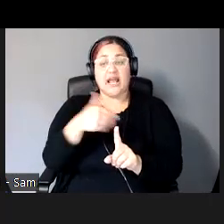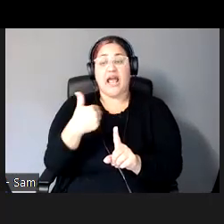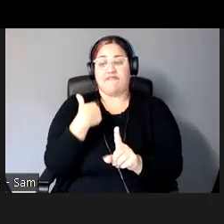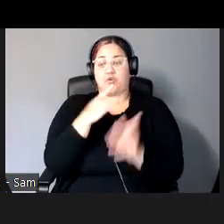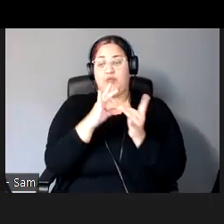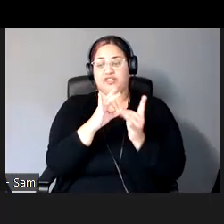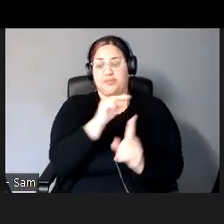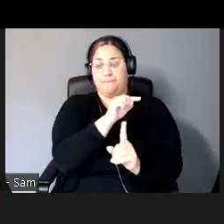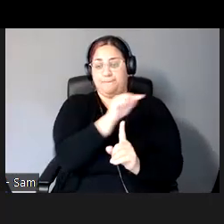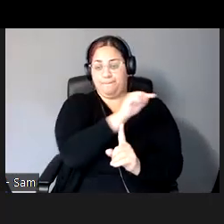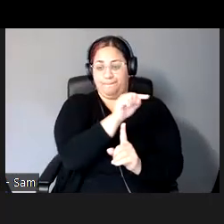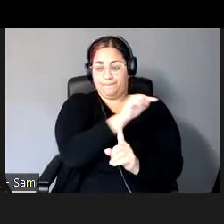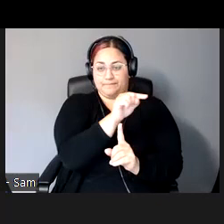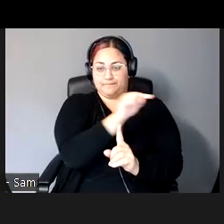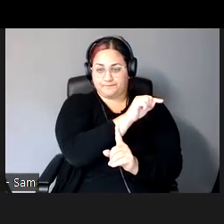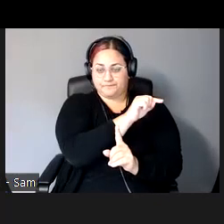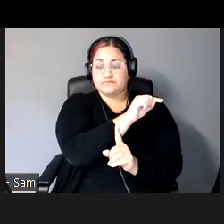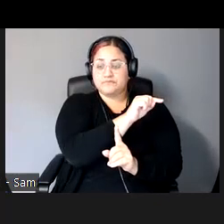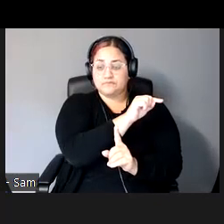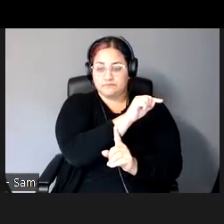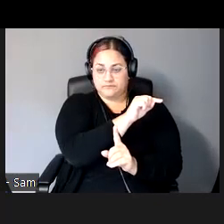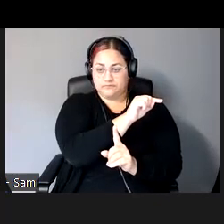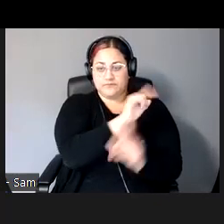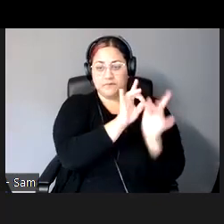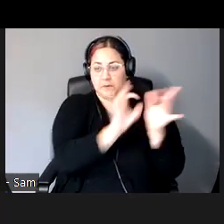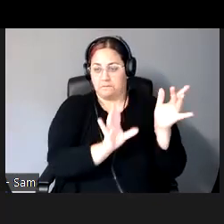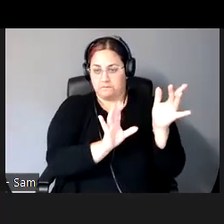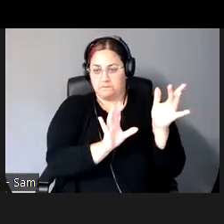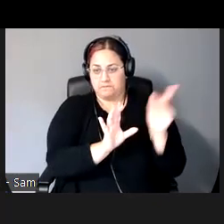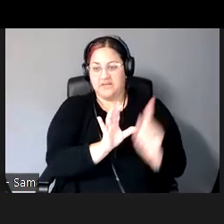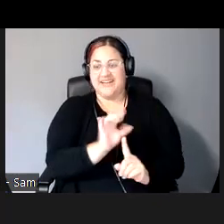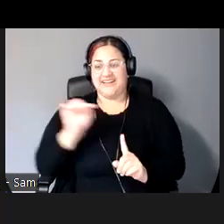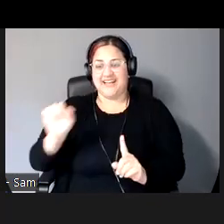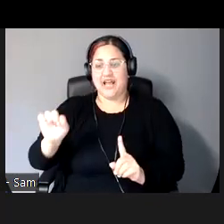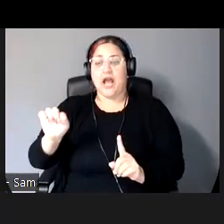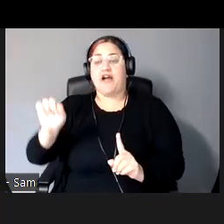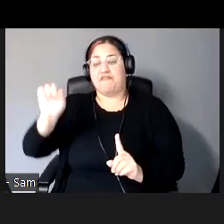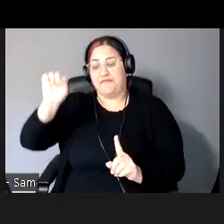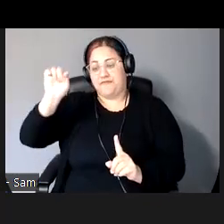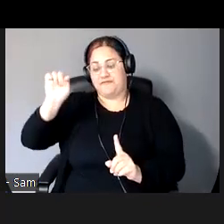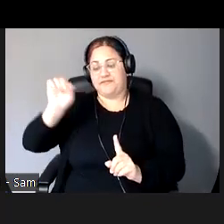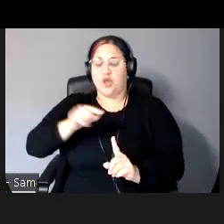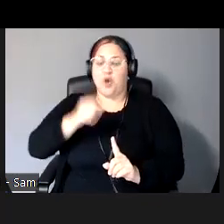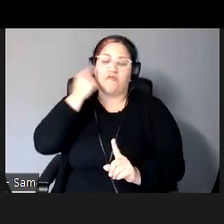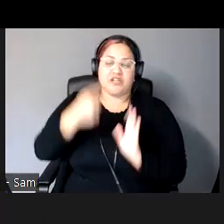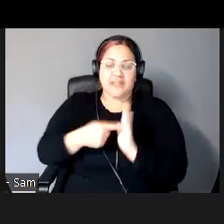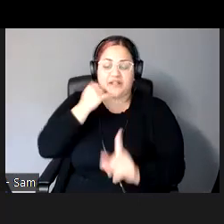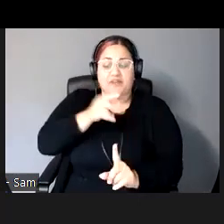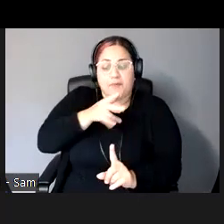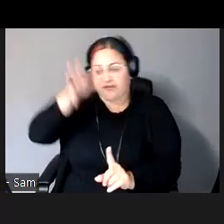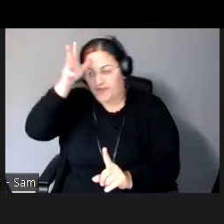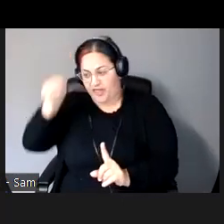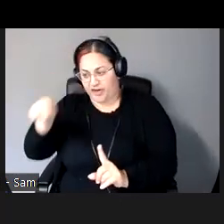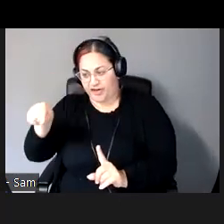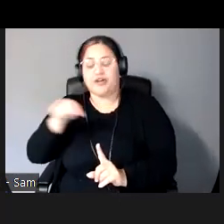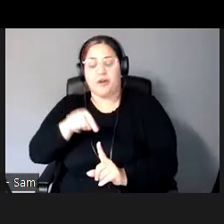parent two from allowing the grandchild to see parent one's parents to the grandparents? Okay, I totally